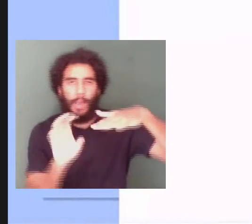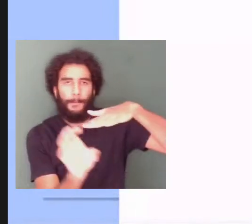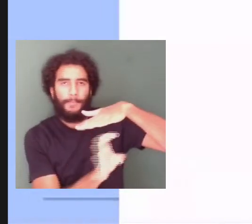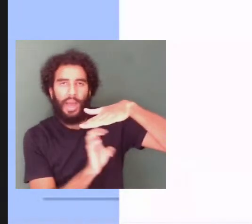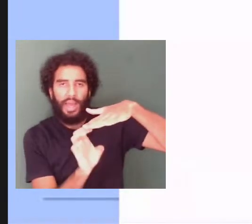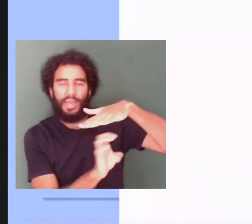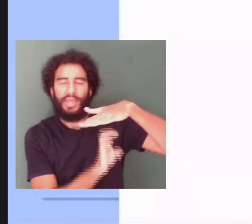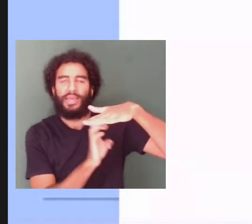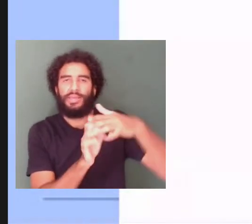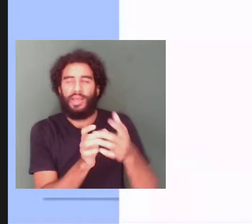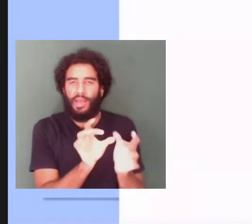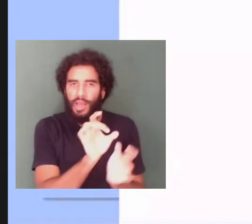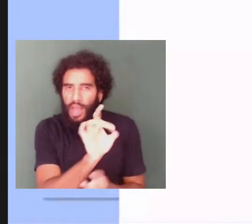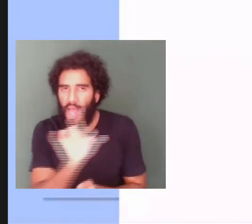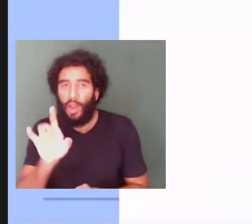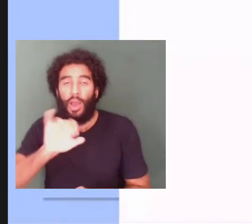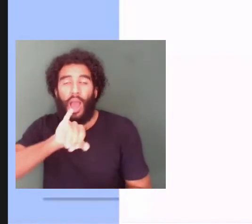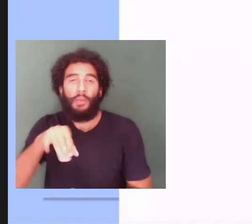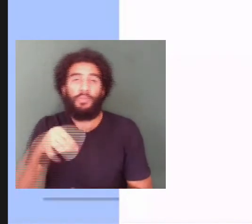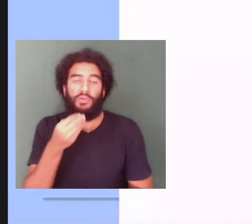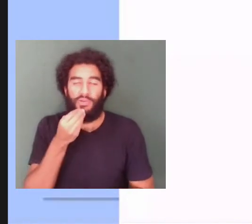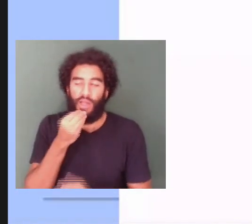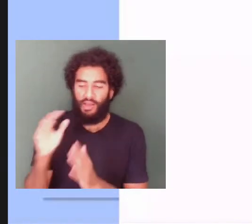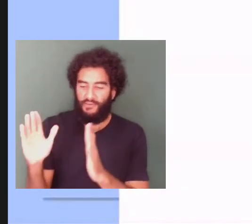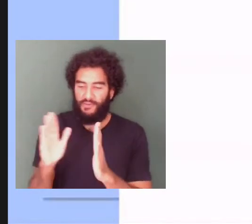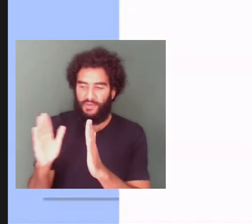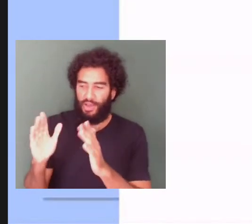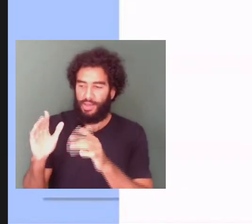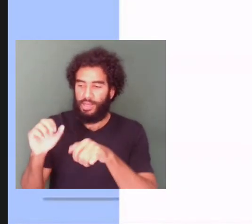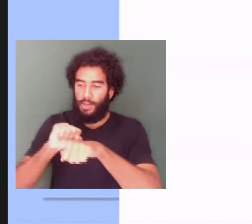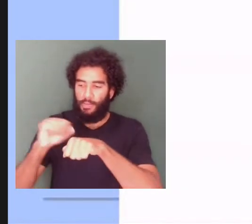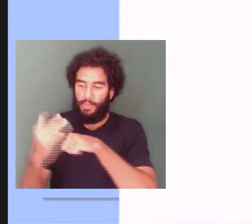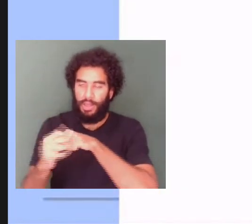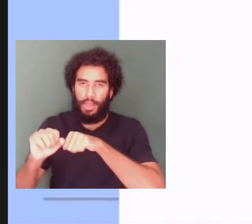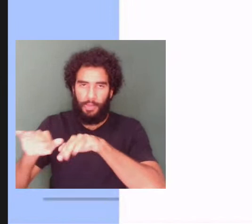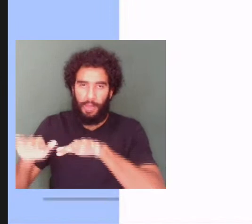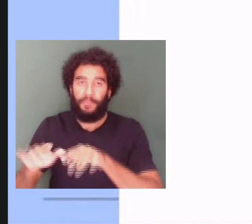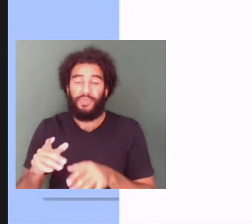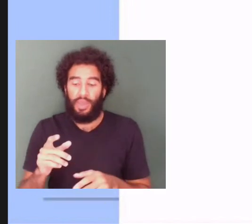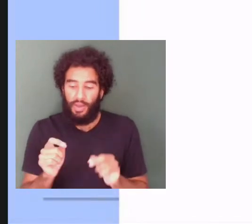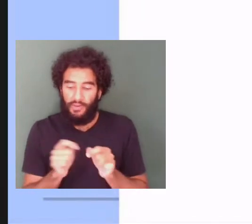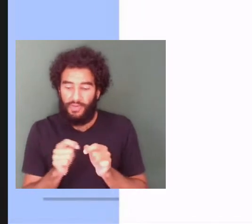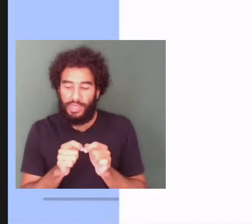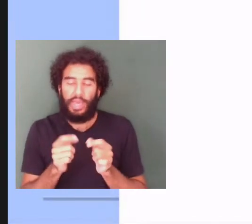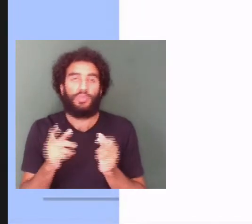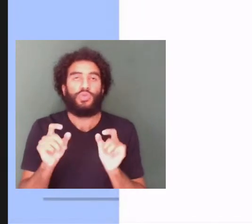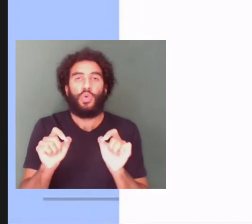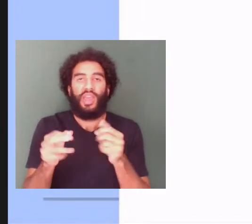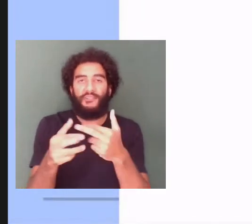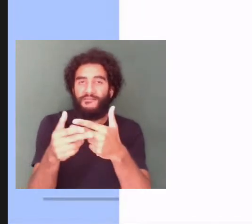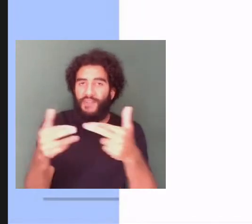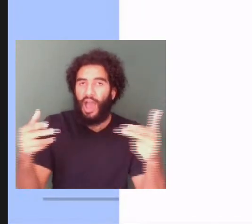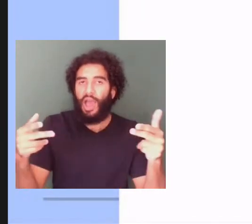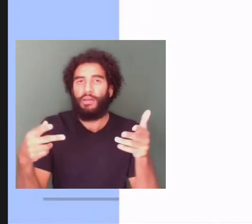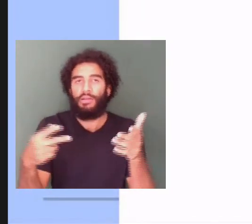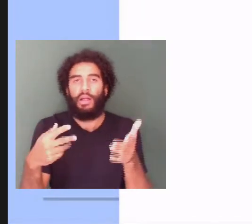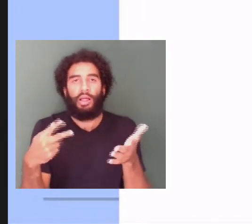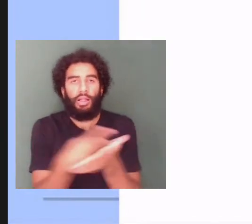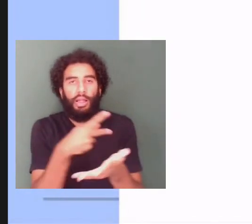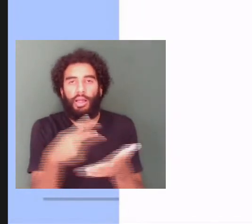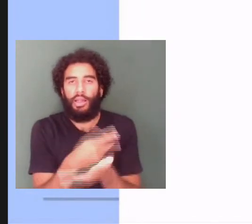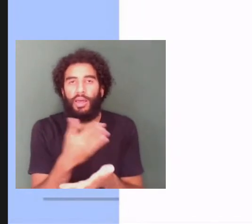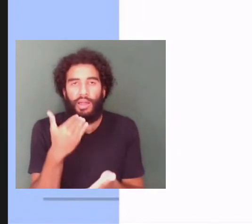each country. So they were making the best of the pandemic. And then we found